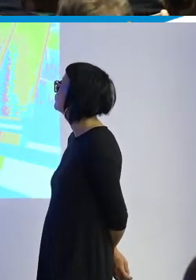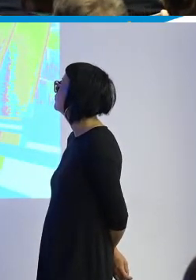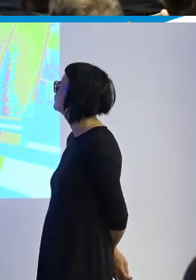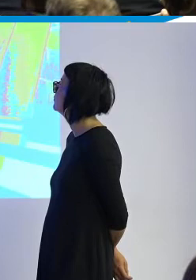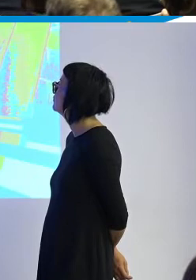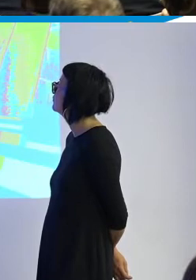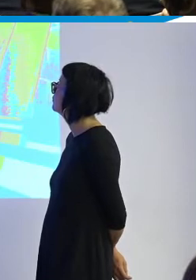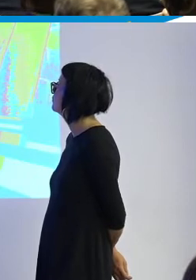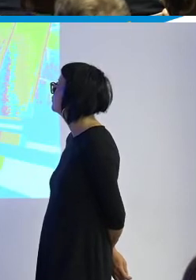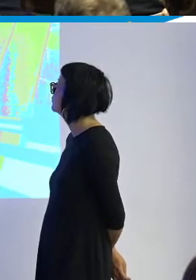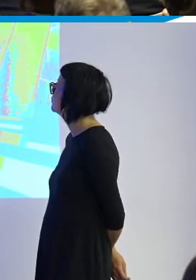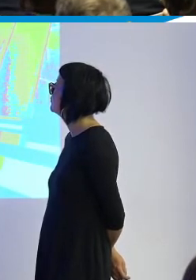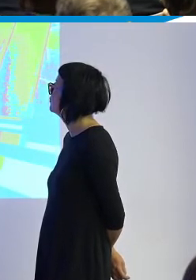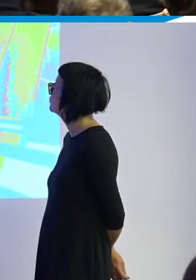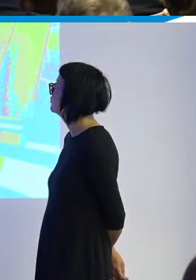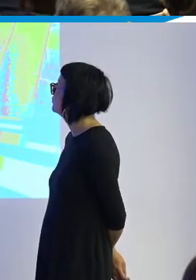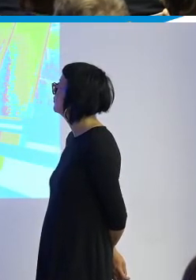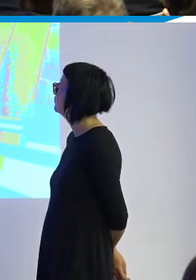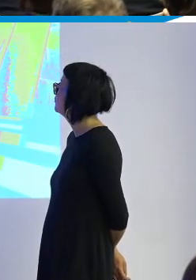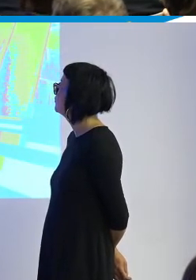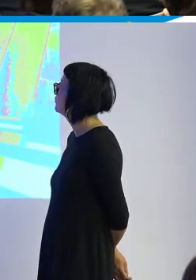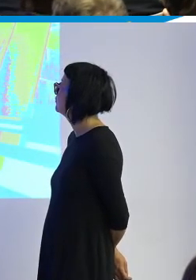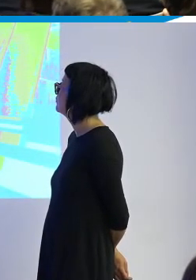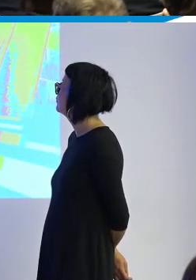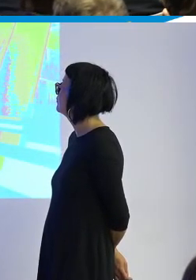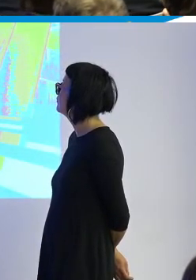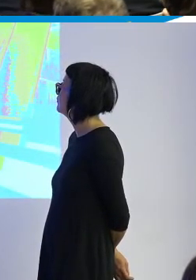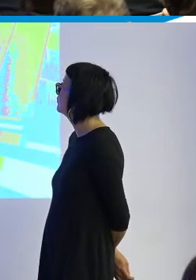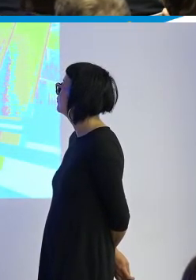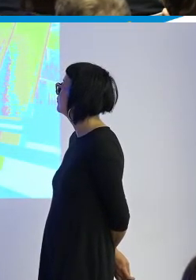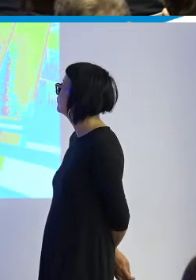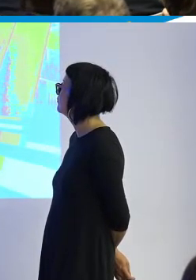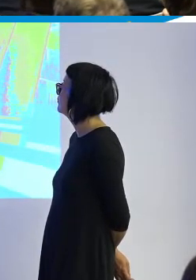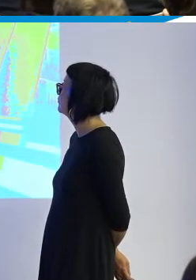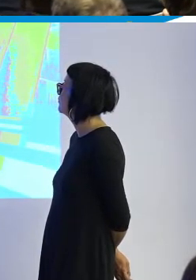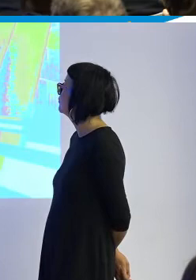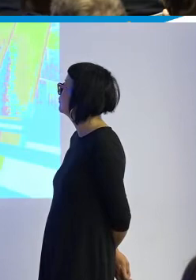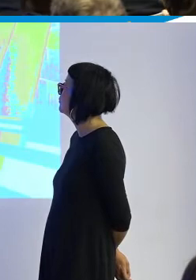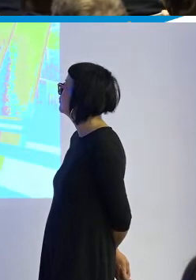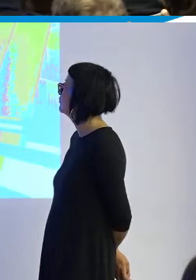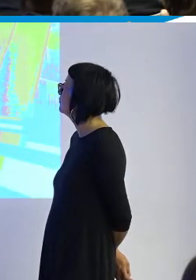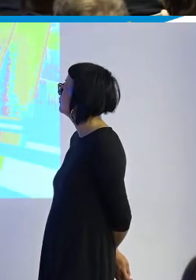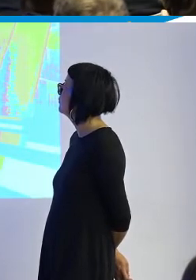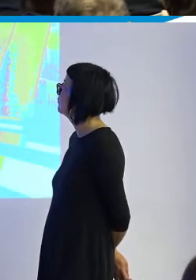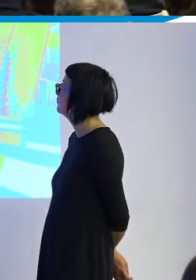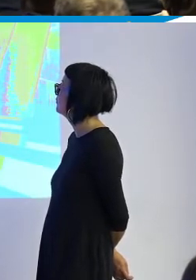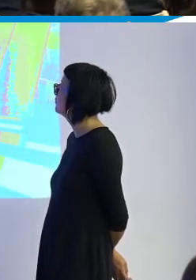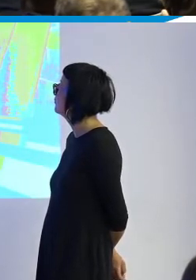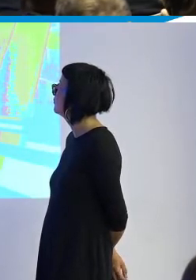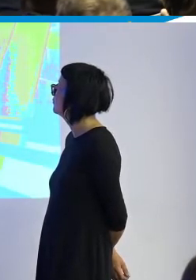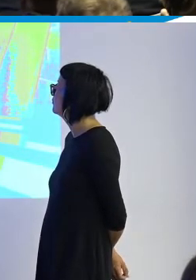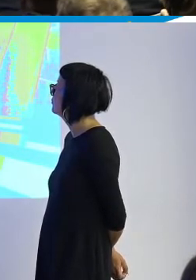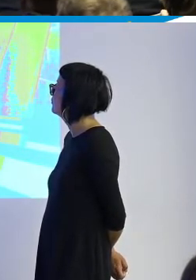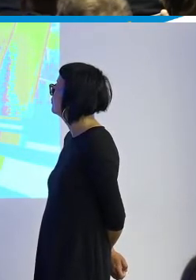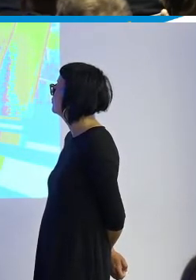while this device is large there are plans to reduce its size and weight we are currently planning for this device to be used for disaster relief